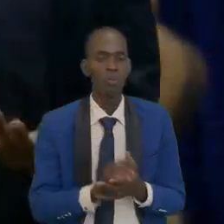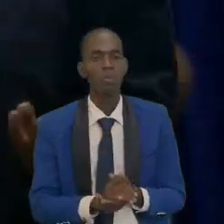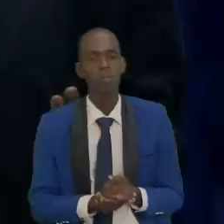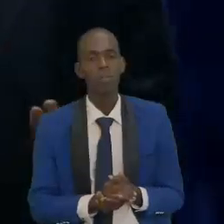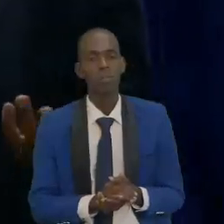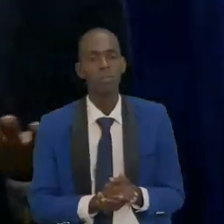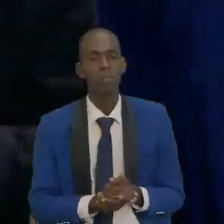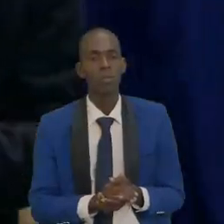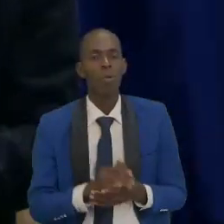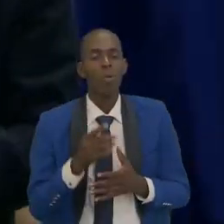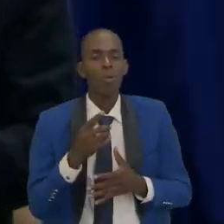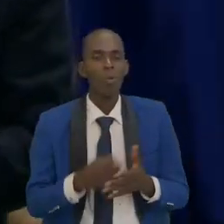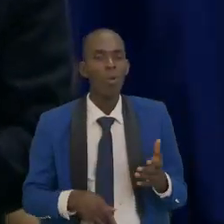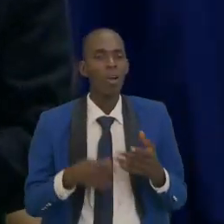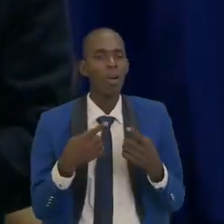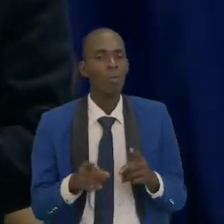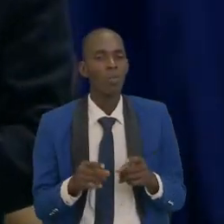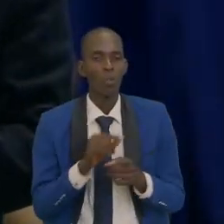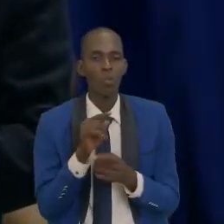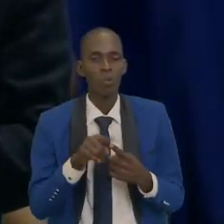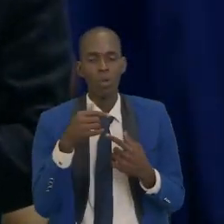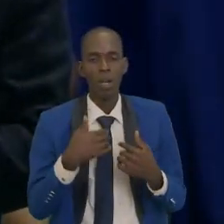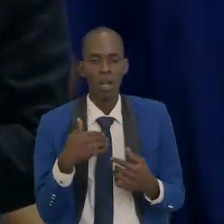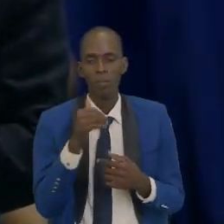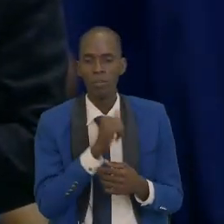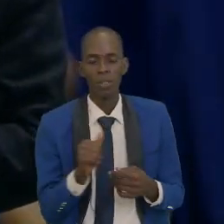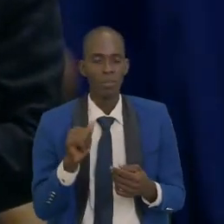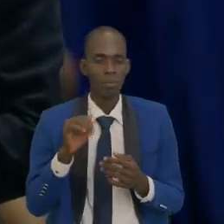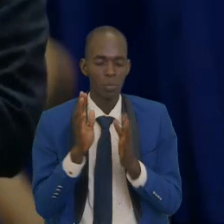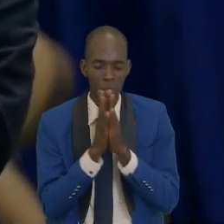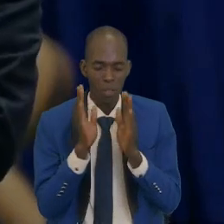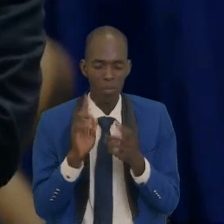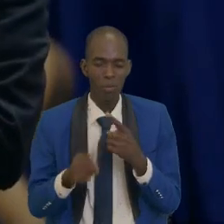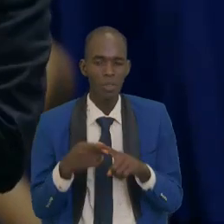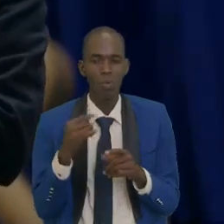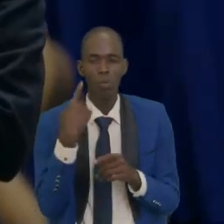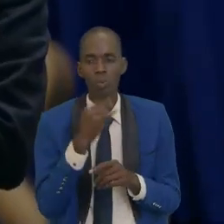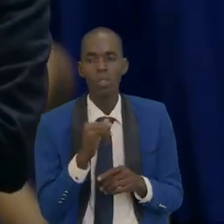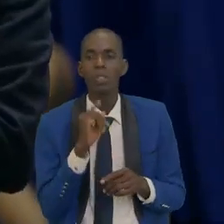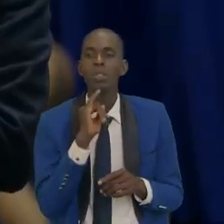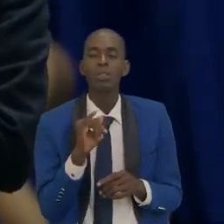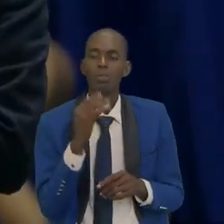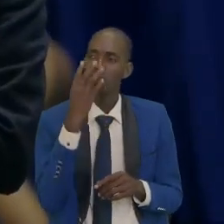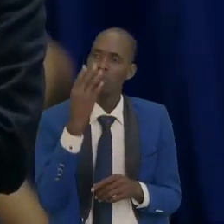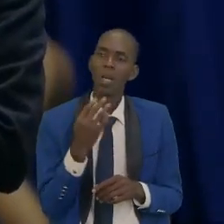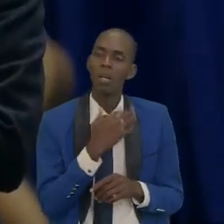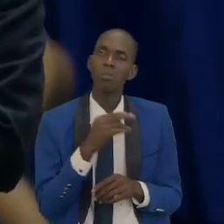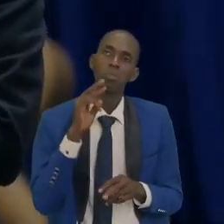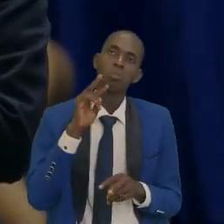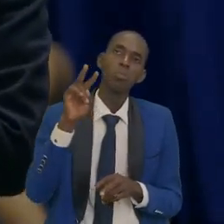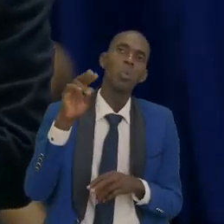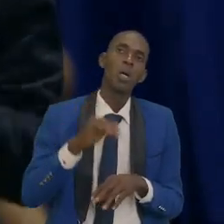every partner that is so sweet and you look at the sea before you